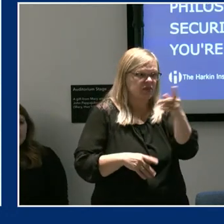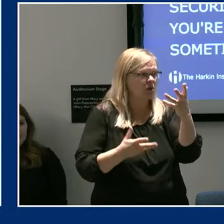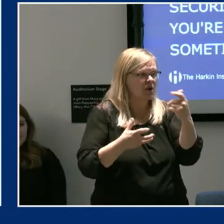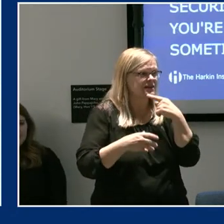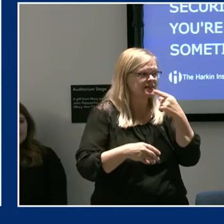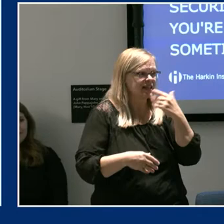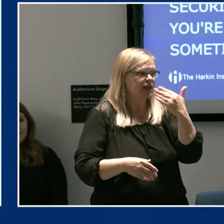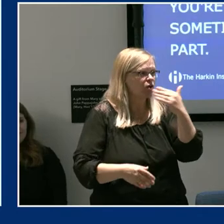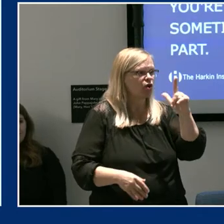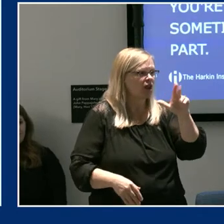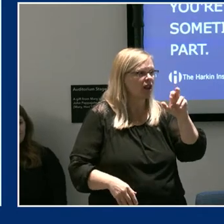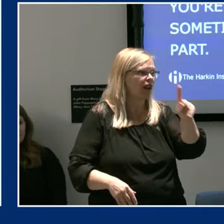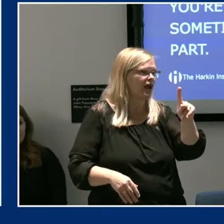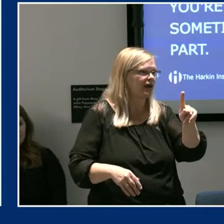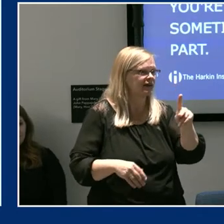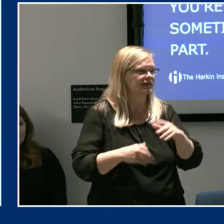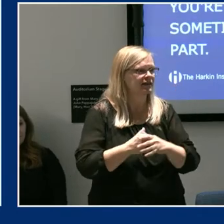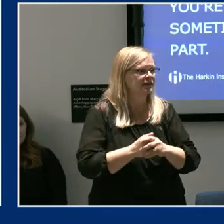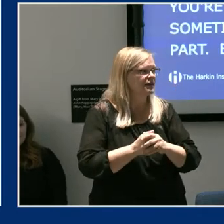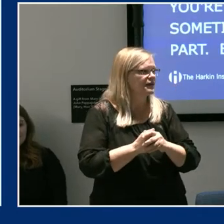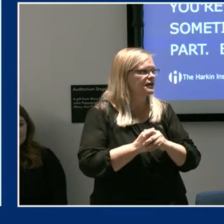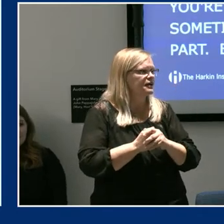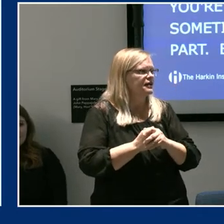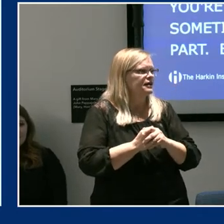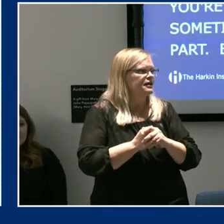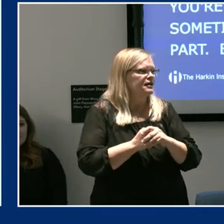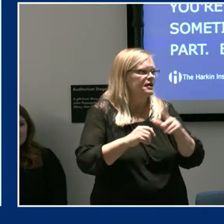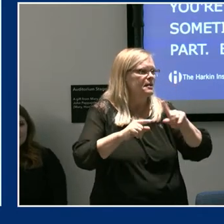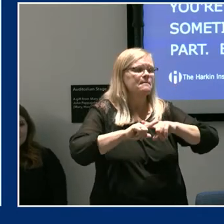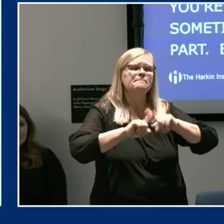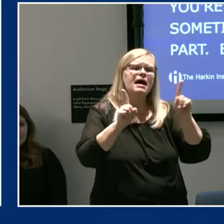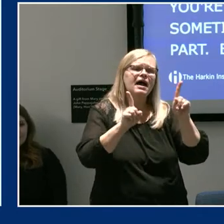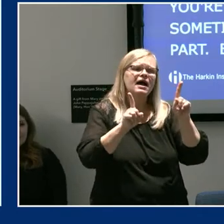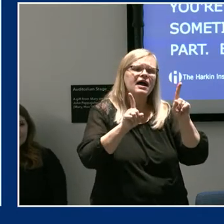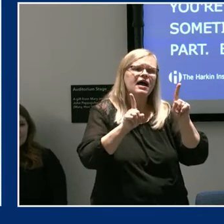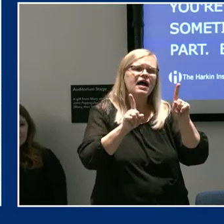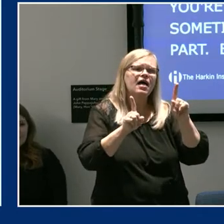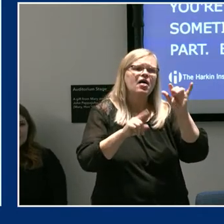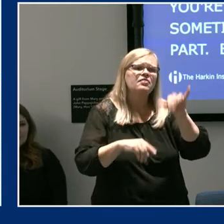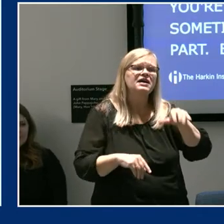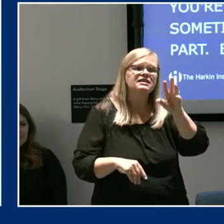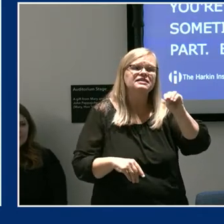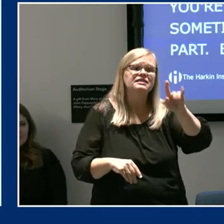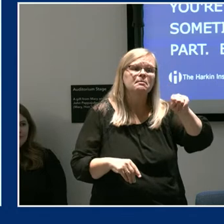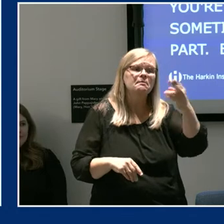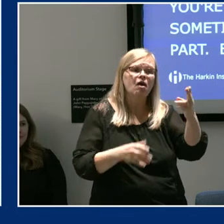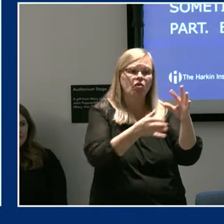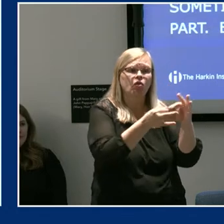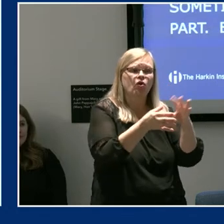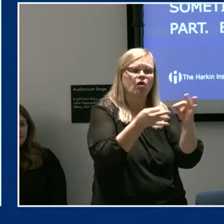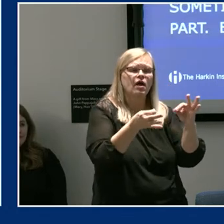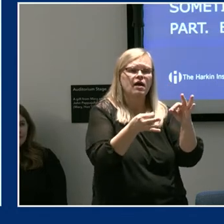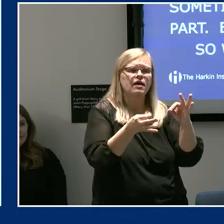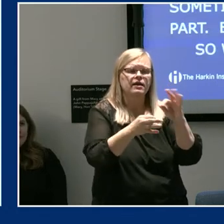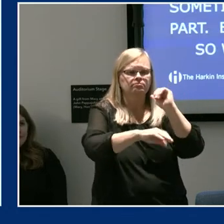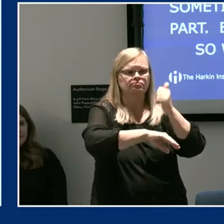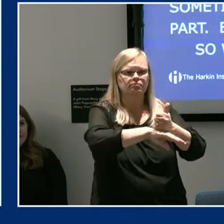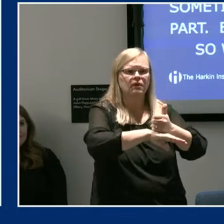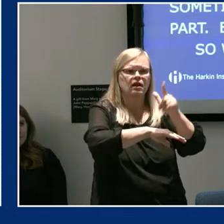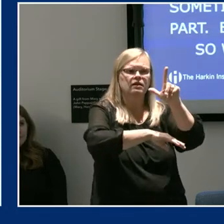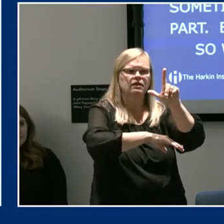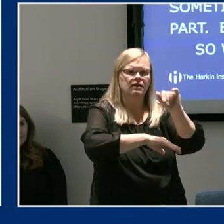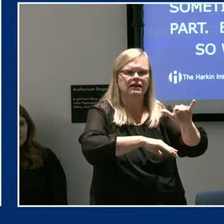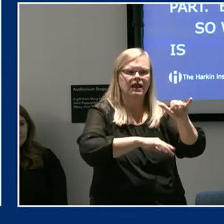but you're on your own. So what these myths have done, in my opinion, is lay the groundwork